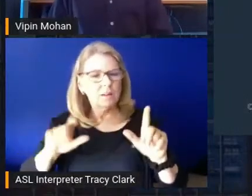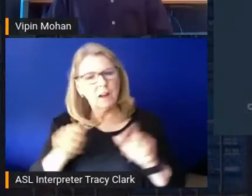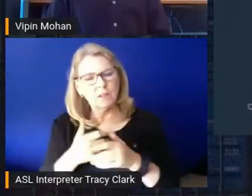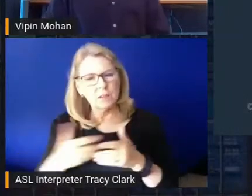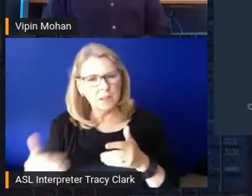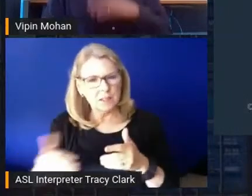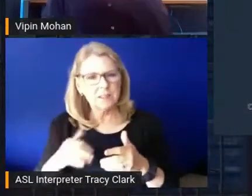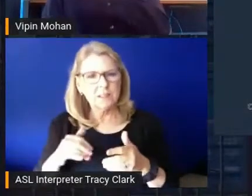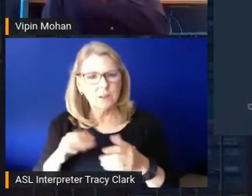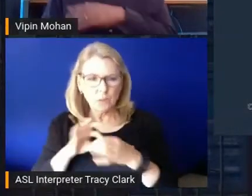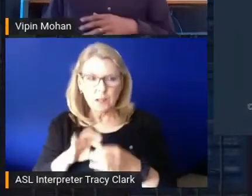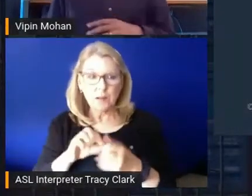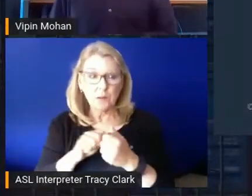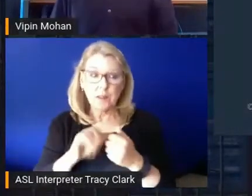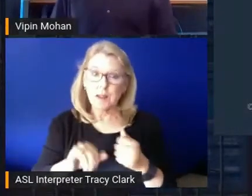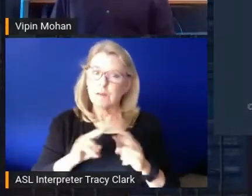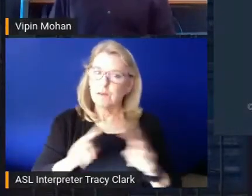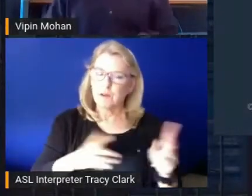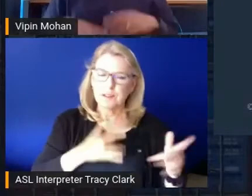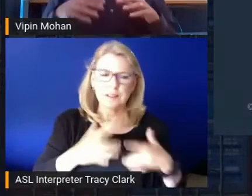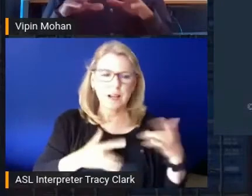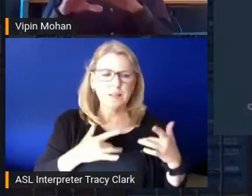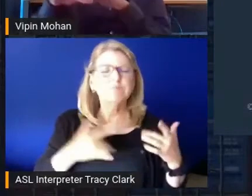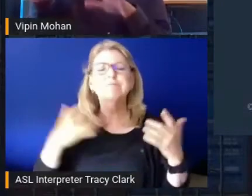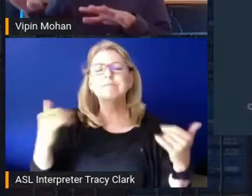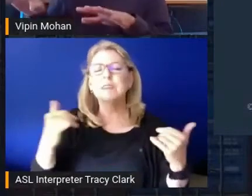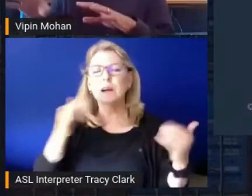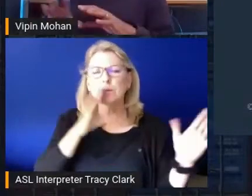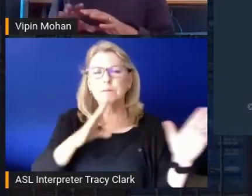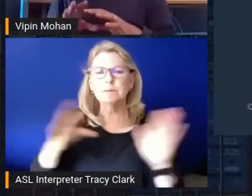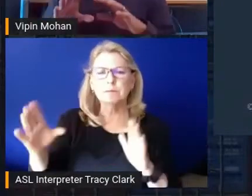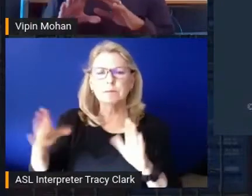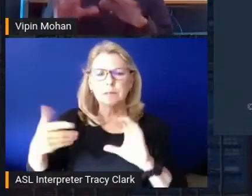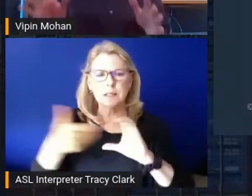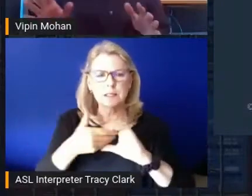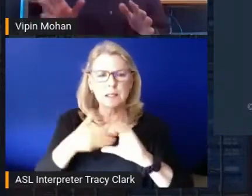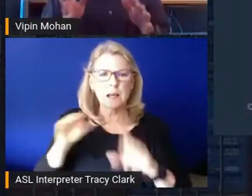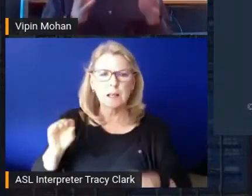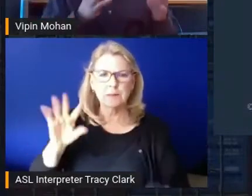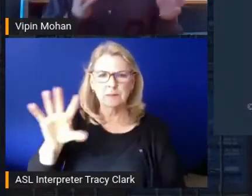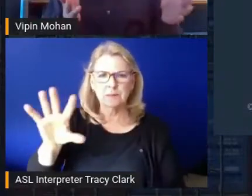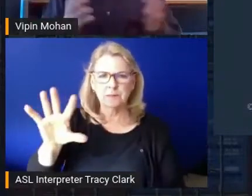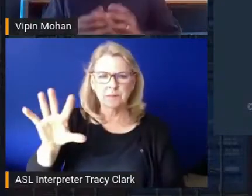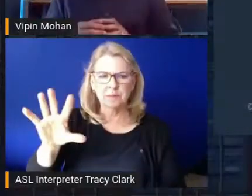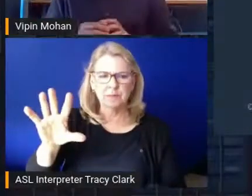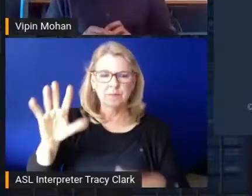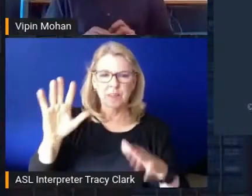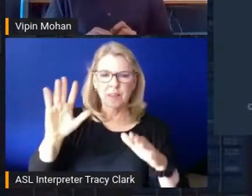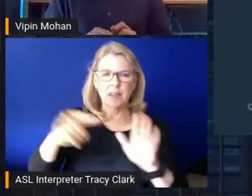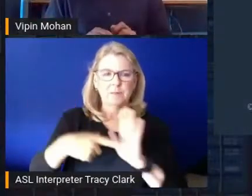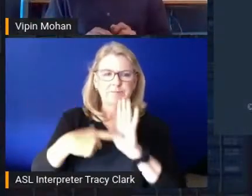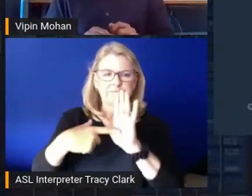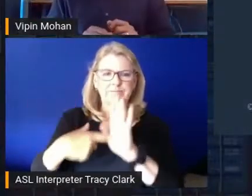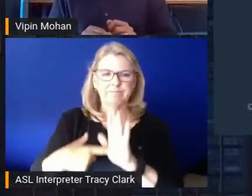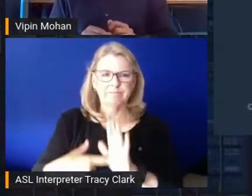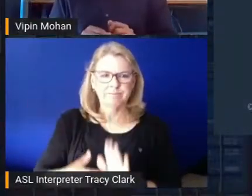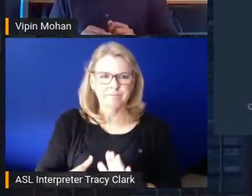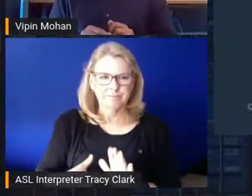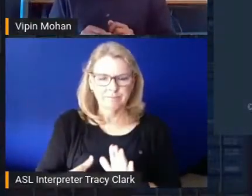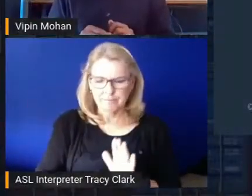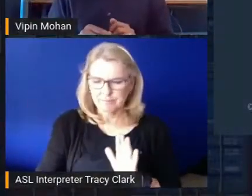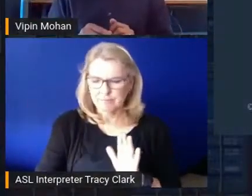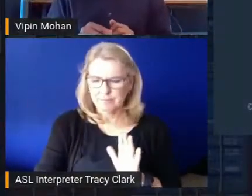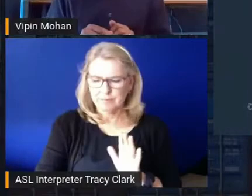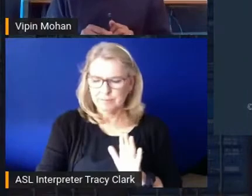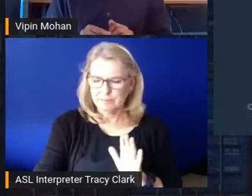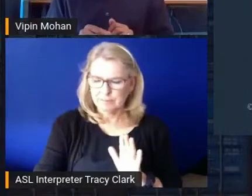excited. So this slide over here is a visual description of the cluster creation workflow that Vignesh and